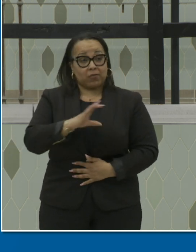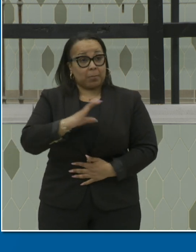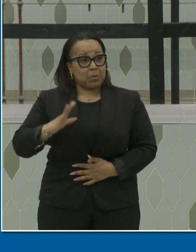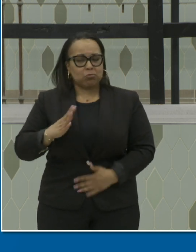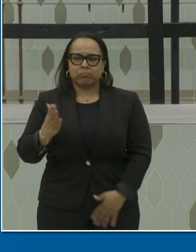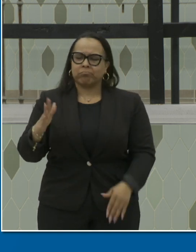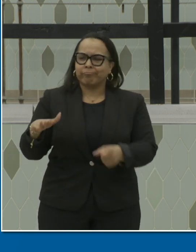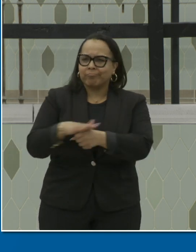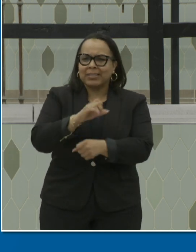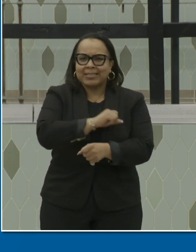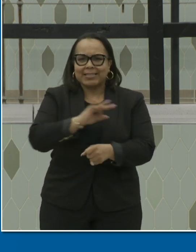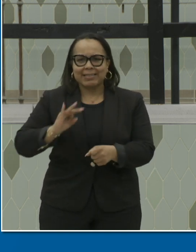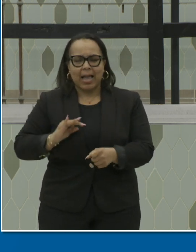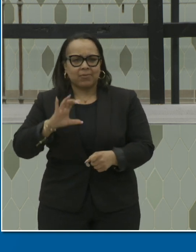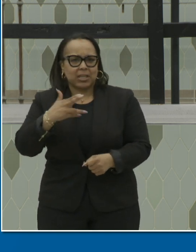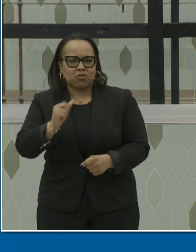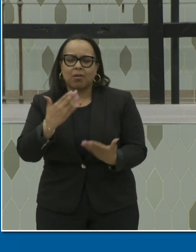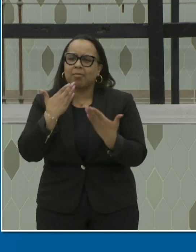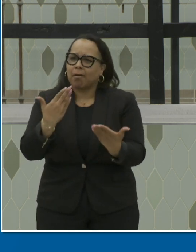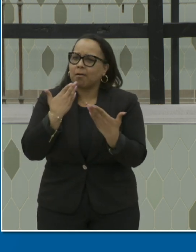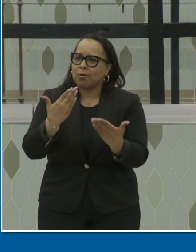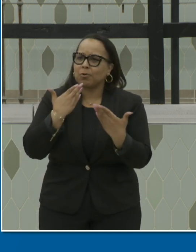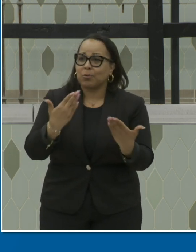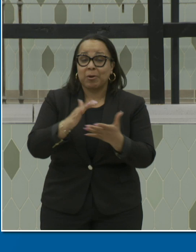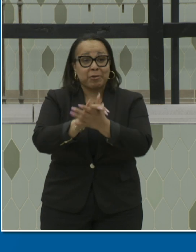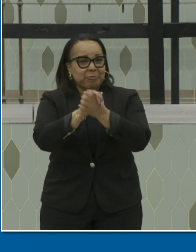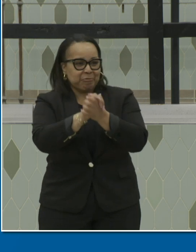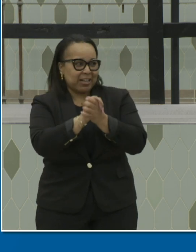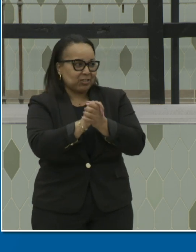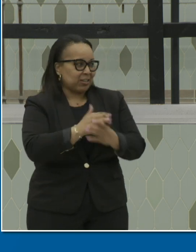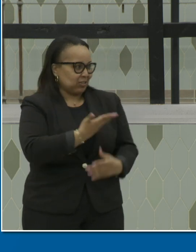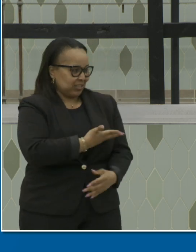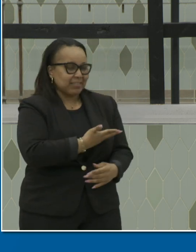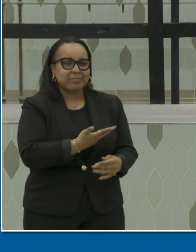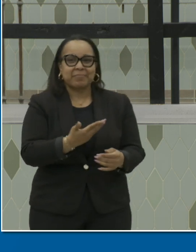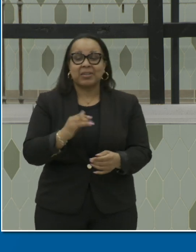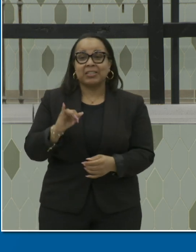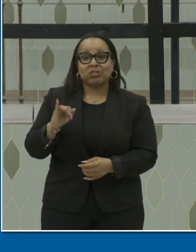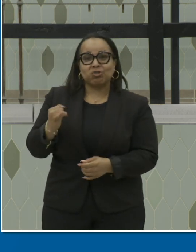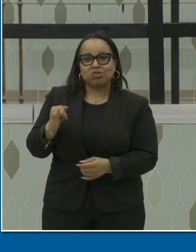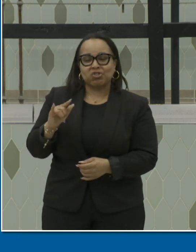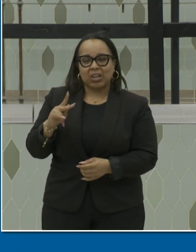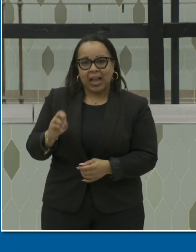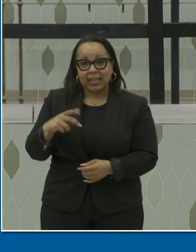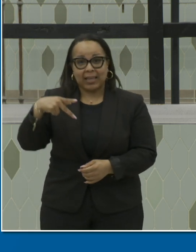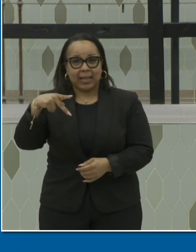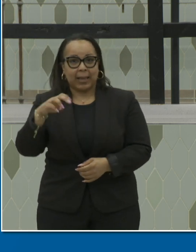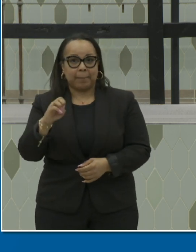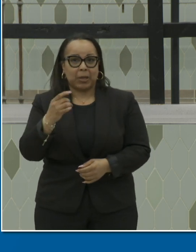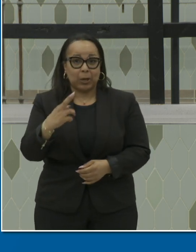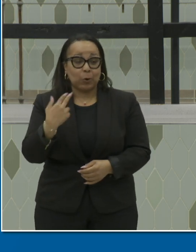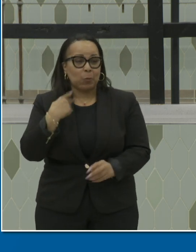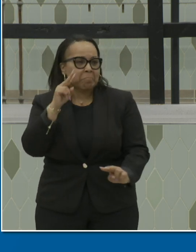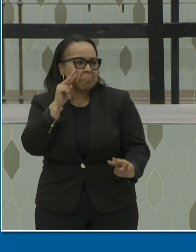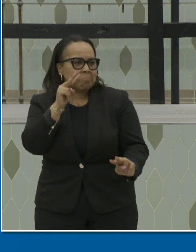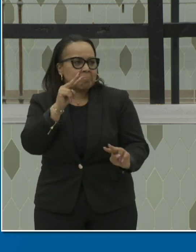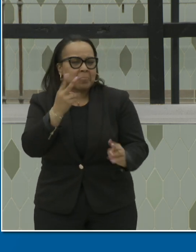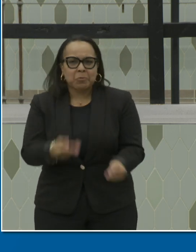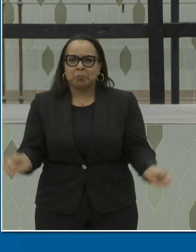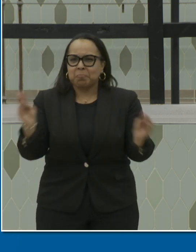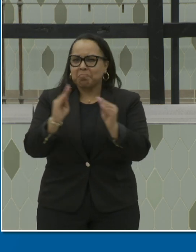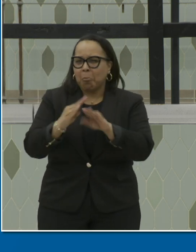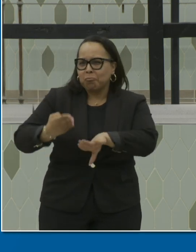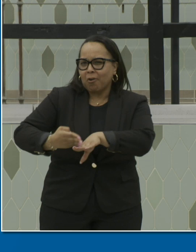and the entire staff of CHA, thank you. Congratulations again, Jackie and Peter. And we look forward to even